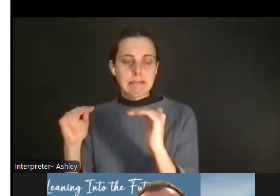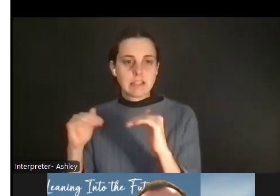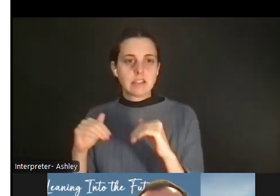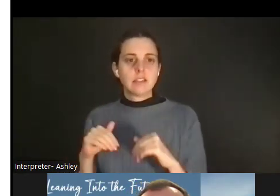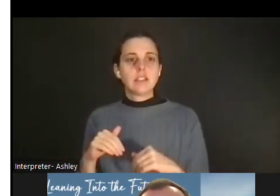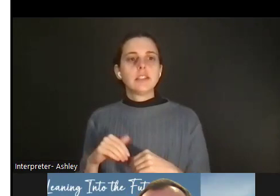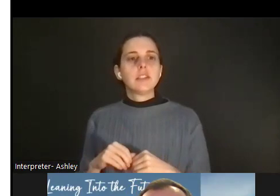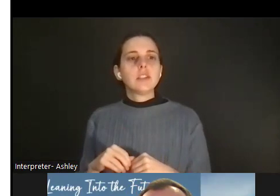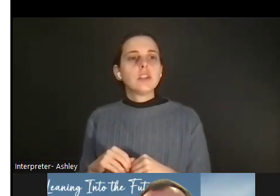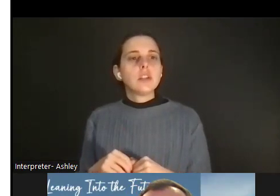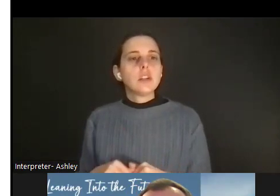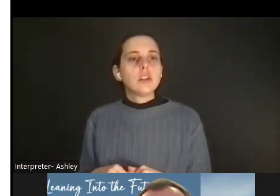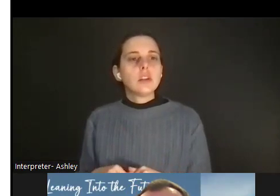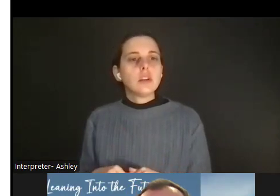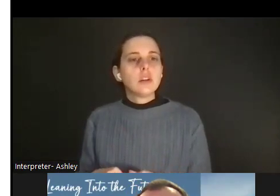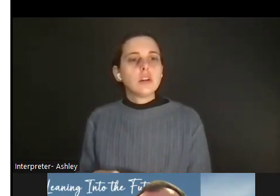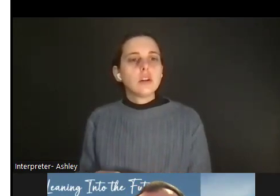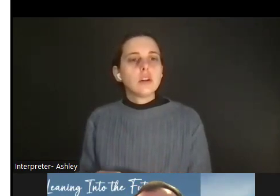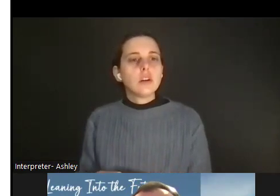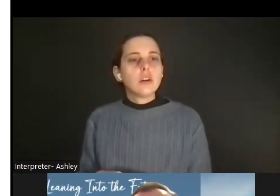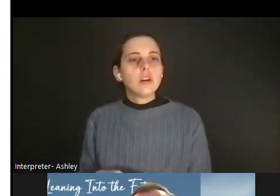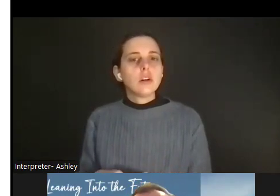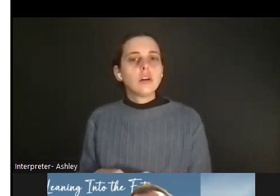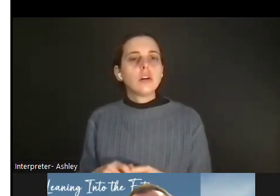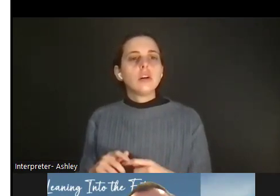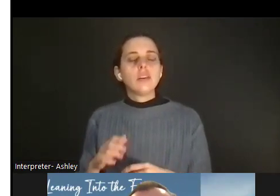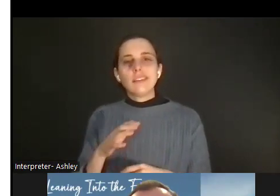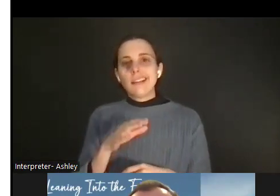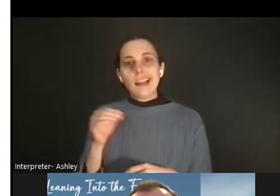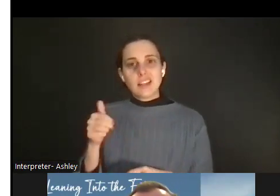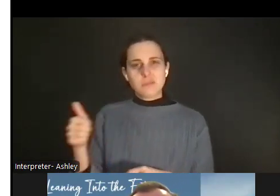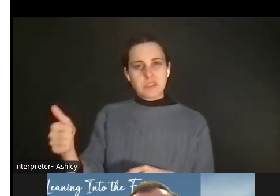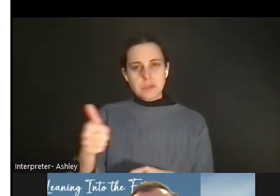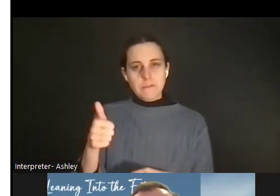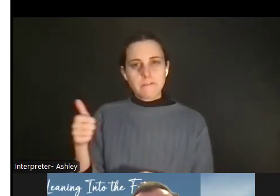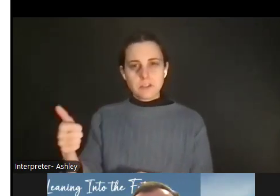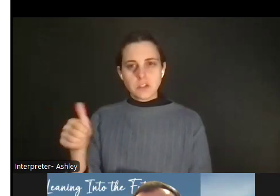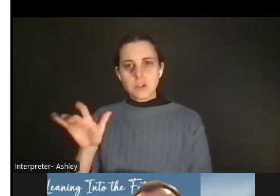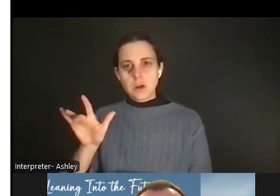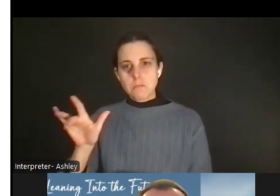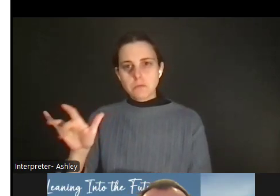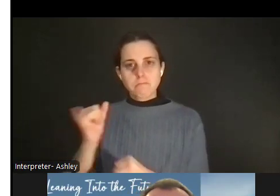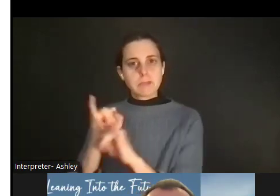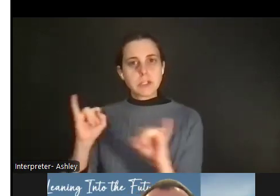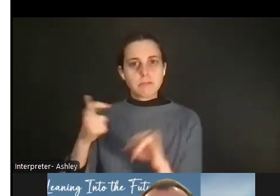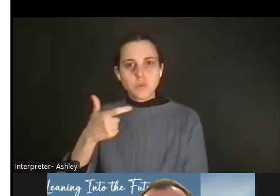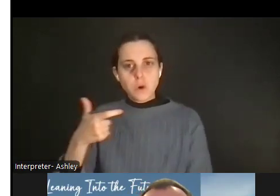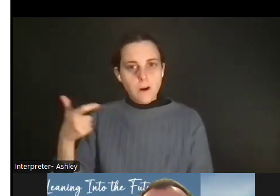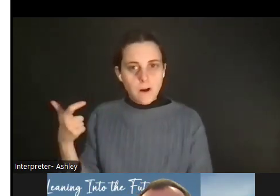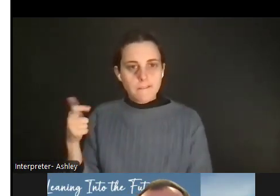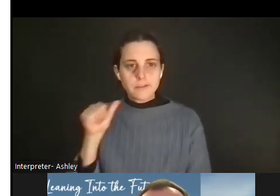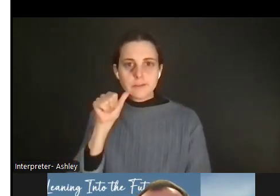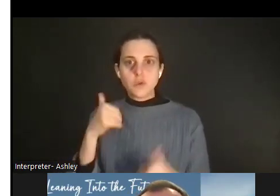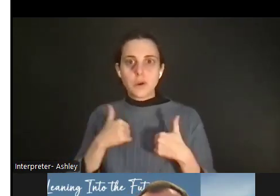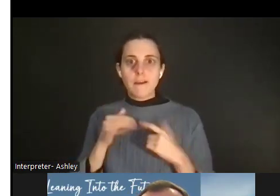consumed. Again, these are videos, right? So it's not tied to a trainer. By bundling them think of